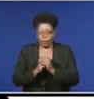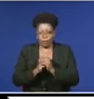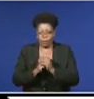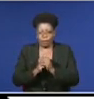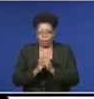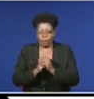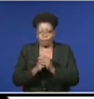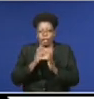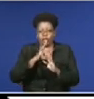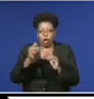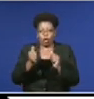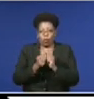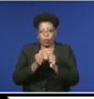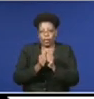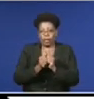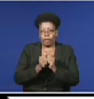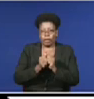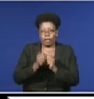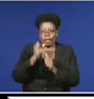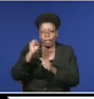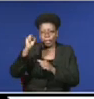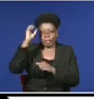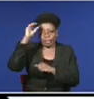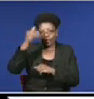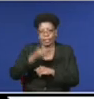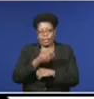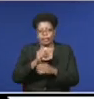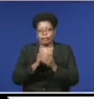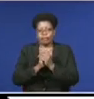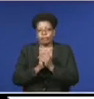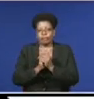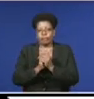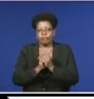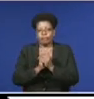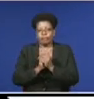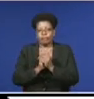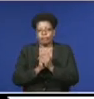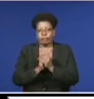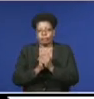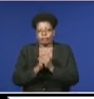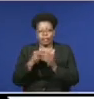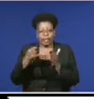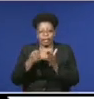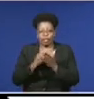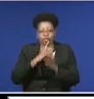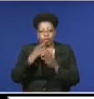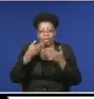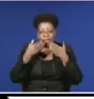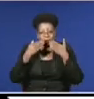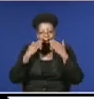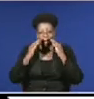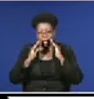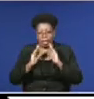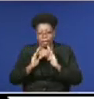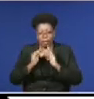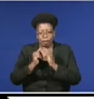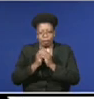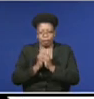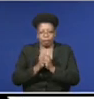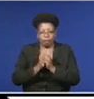Rogers, Roker's son, on his father's tragic death. You know, it's very sad that someone can be removed out of your